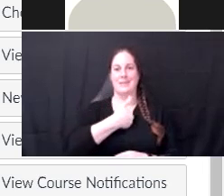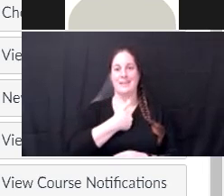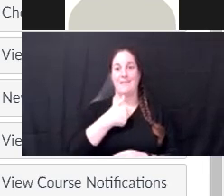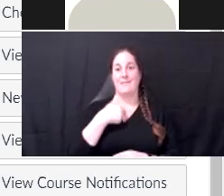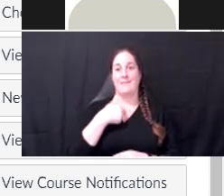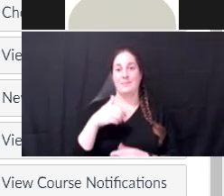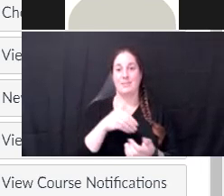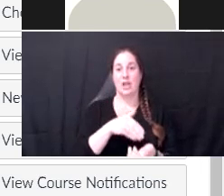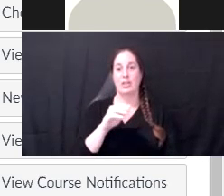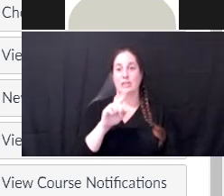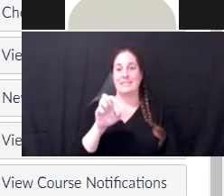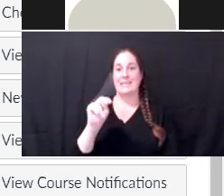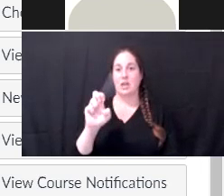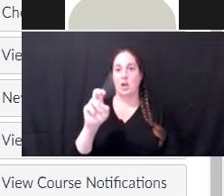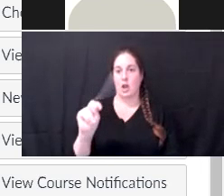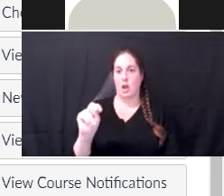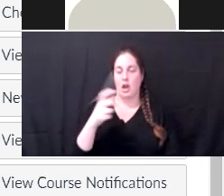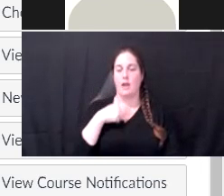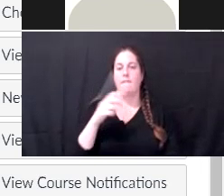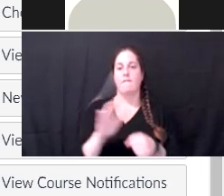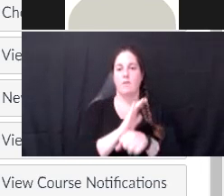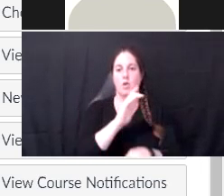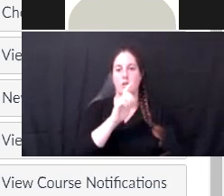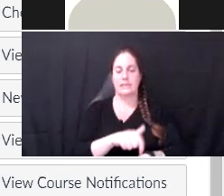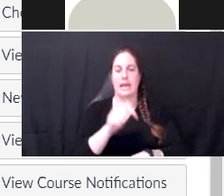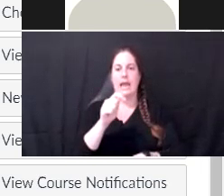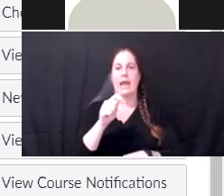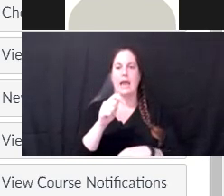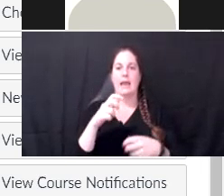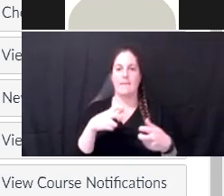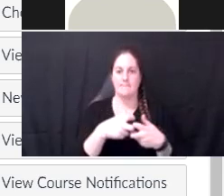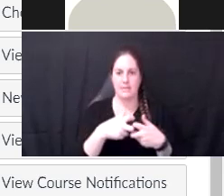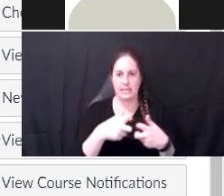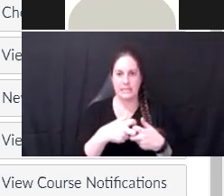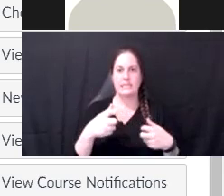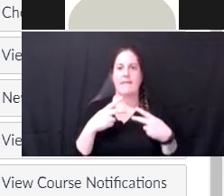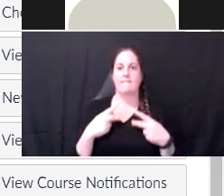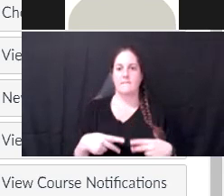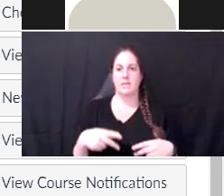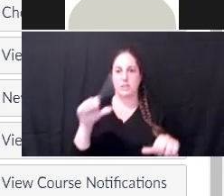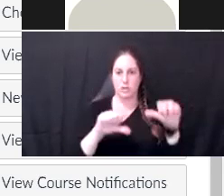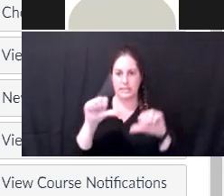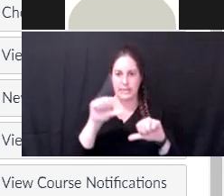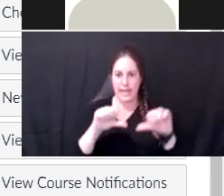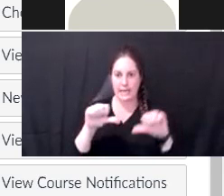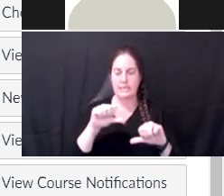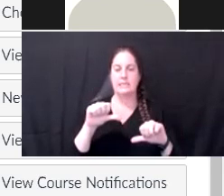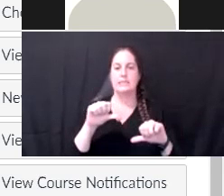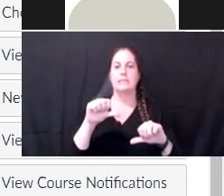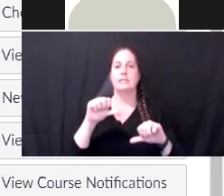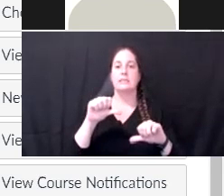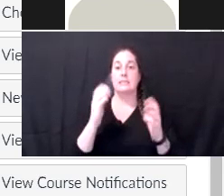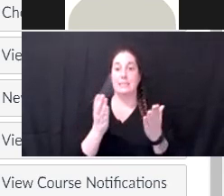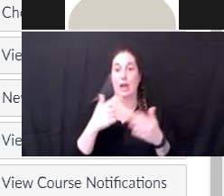a full-time physics and physical science instructor for River Parishes Community College in Gonzales, and I'm a brand